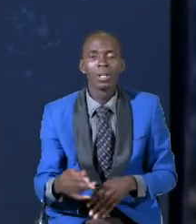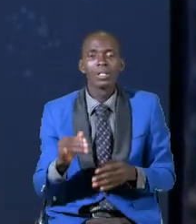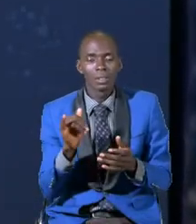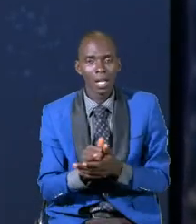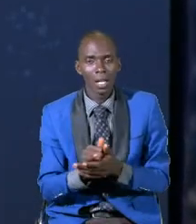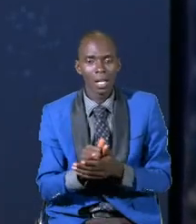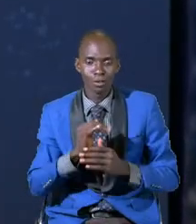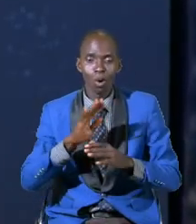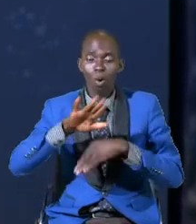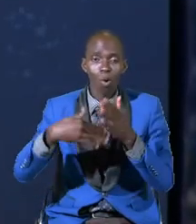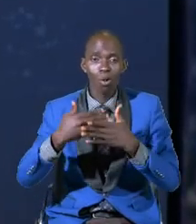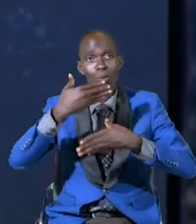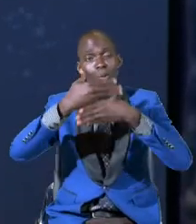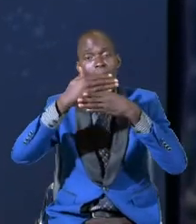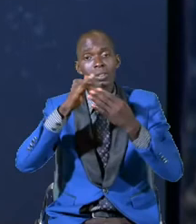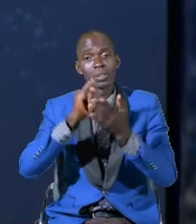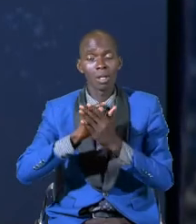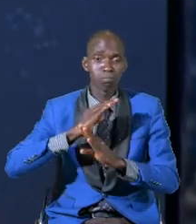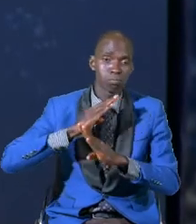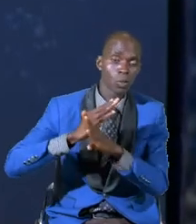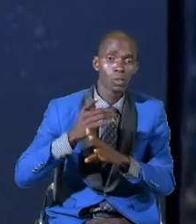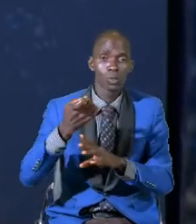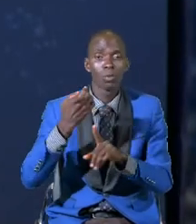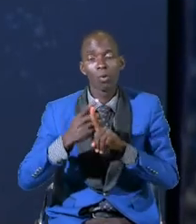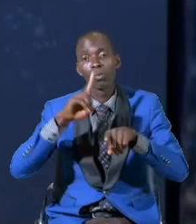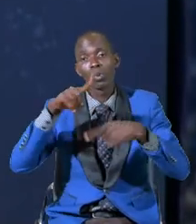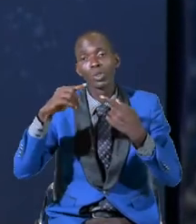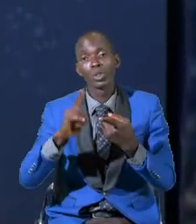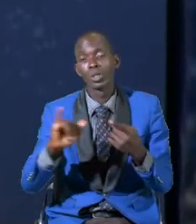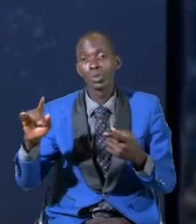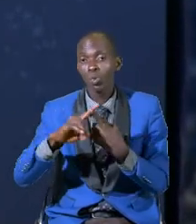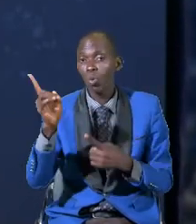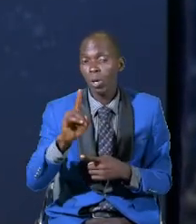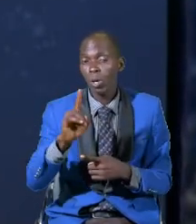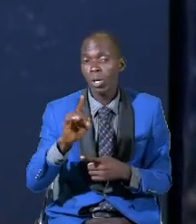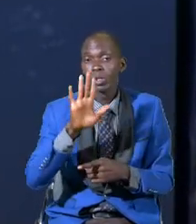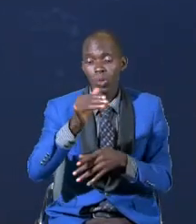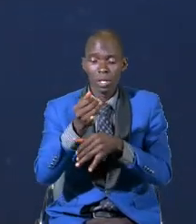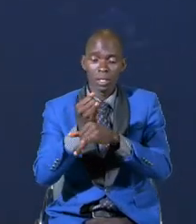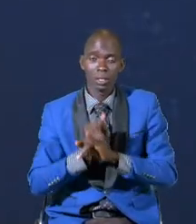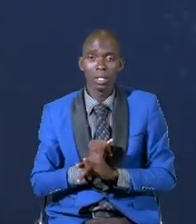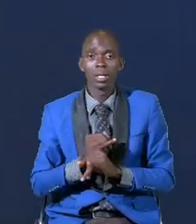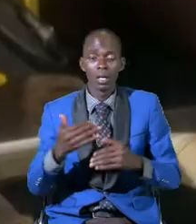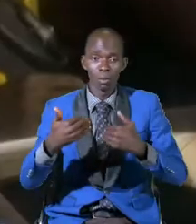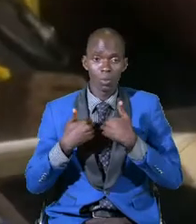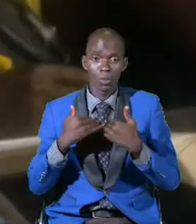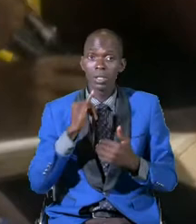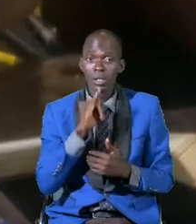stop you from getting in into that place of your inheritance and possession, you will